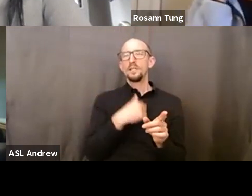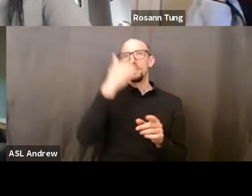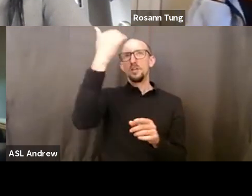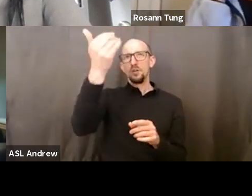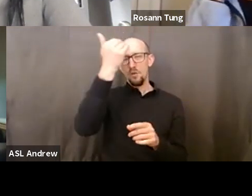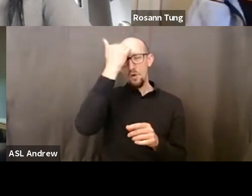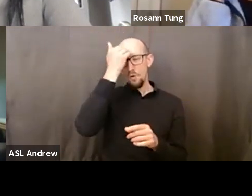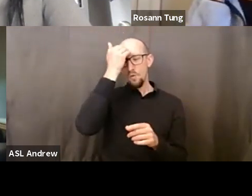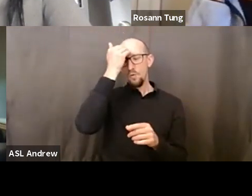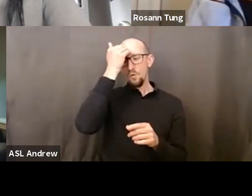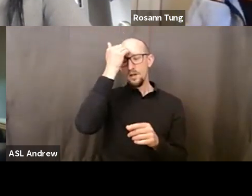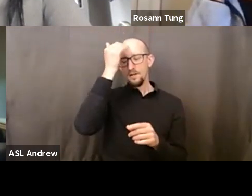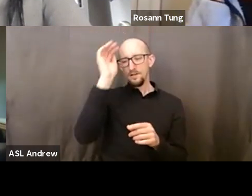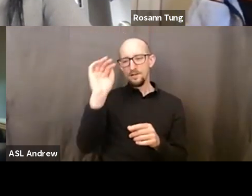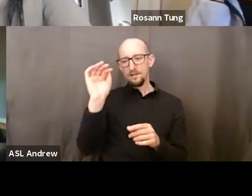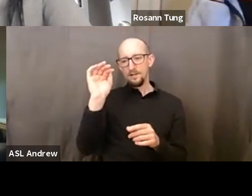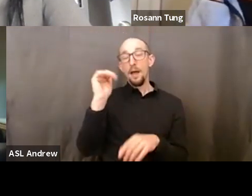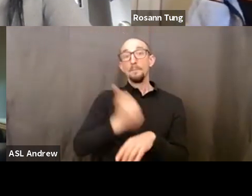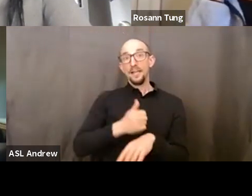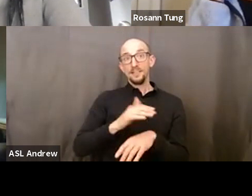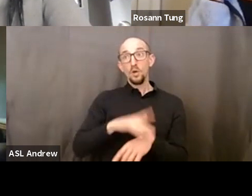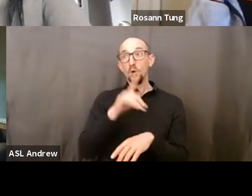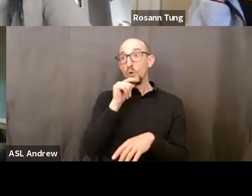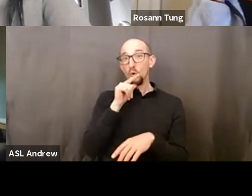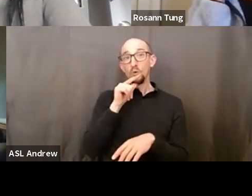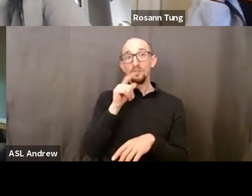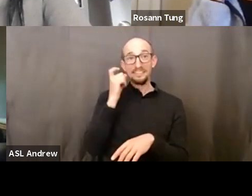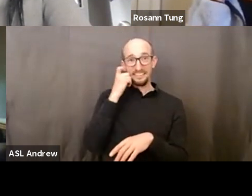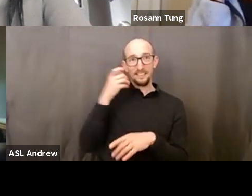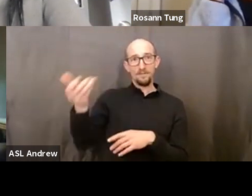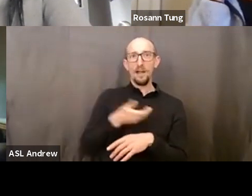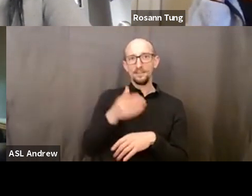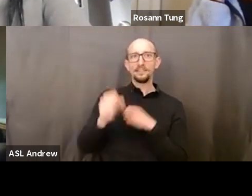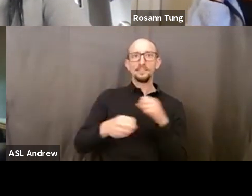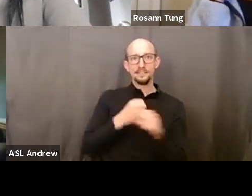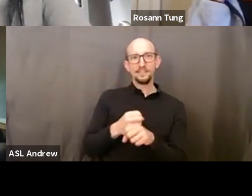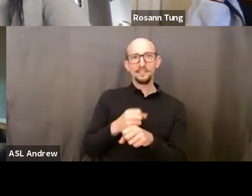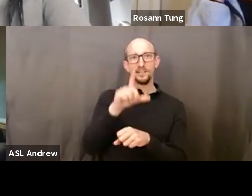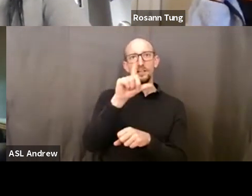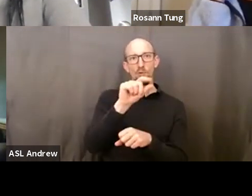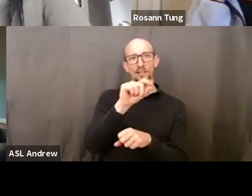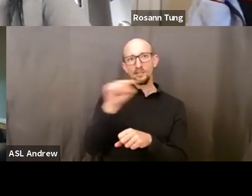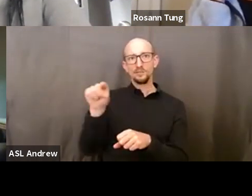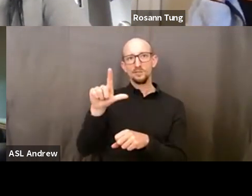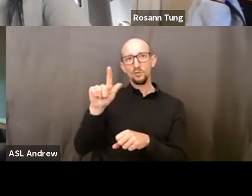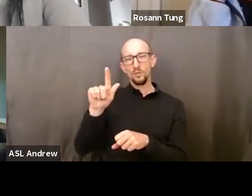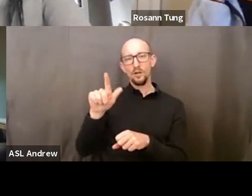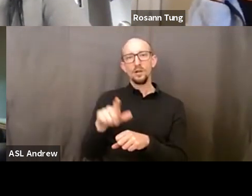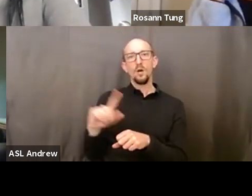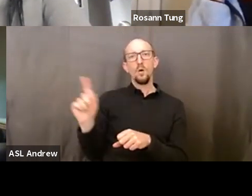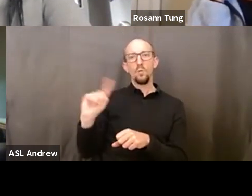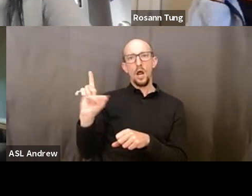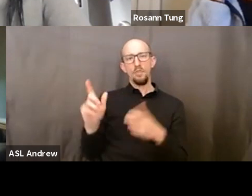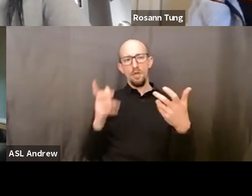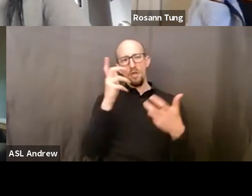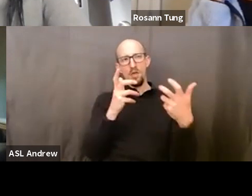based on those who were invited in the school year 2021, where they slot against those tiers